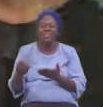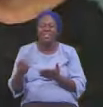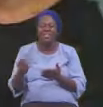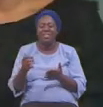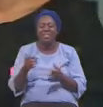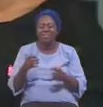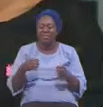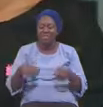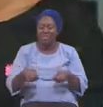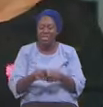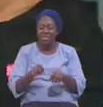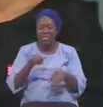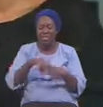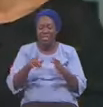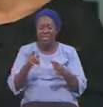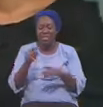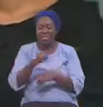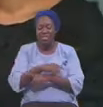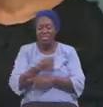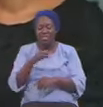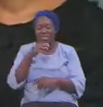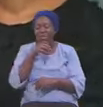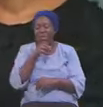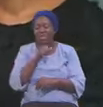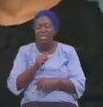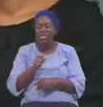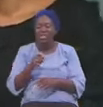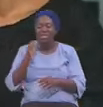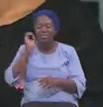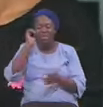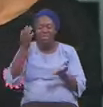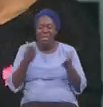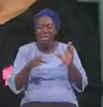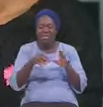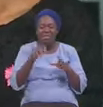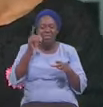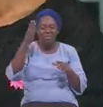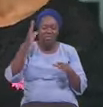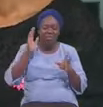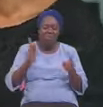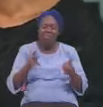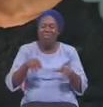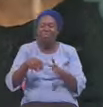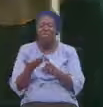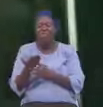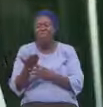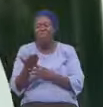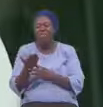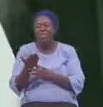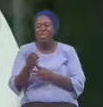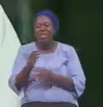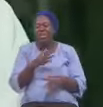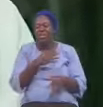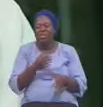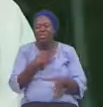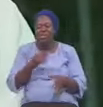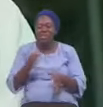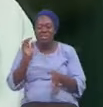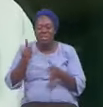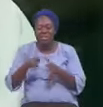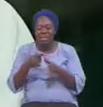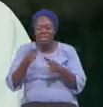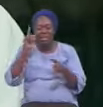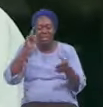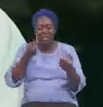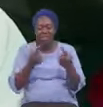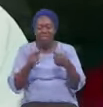fails. Even in the days of old, he brought his people through. And then he came